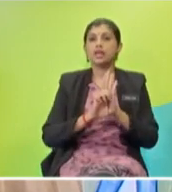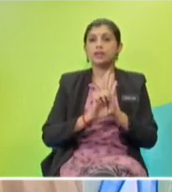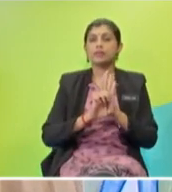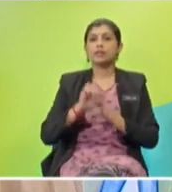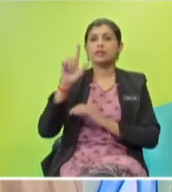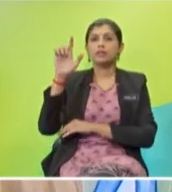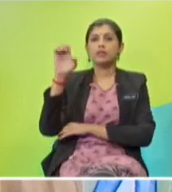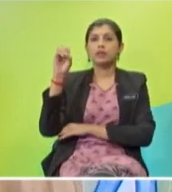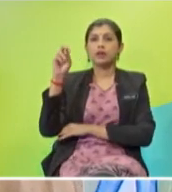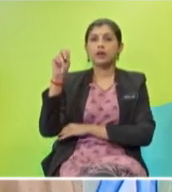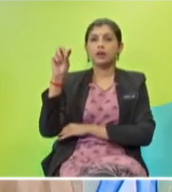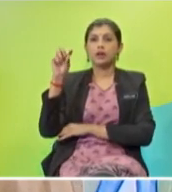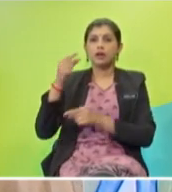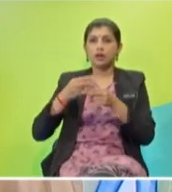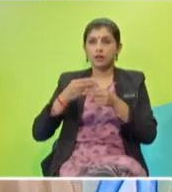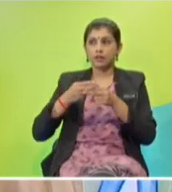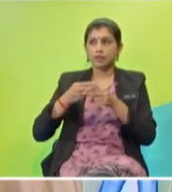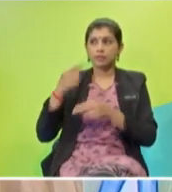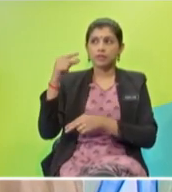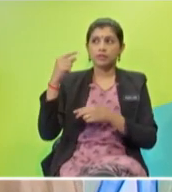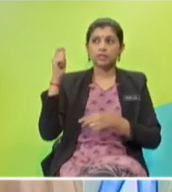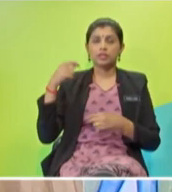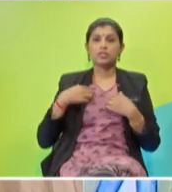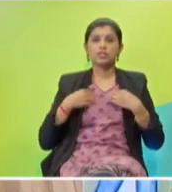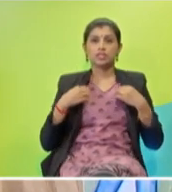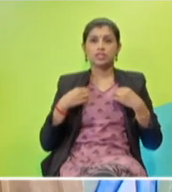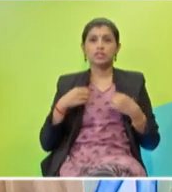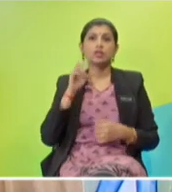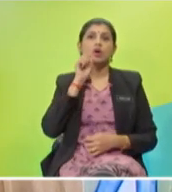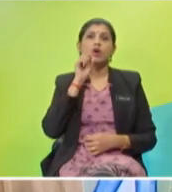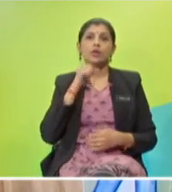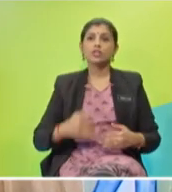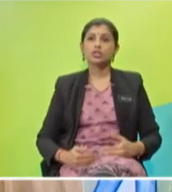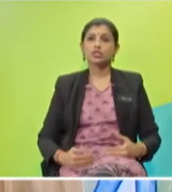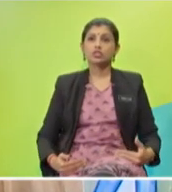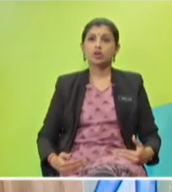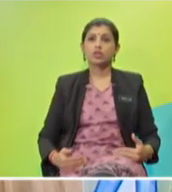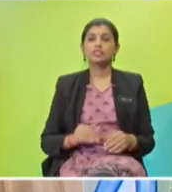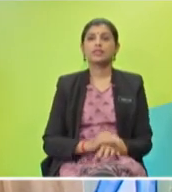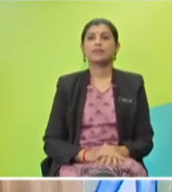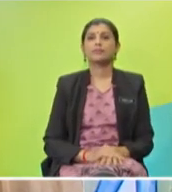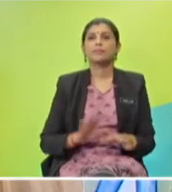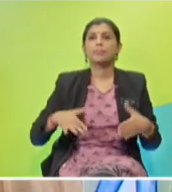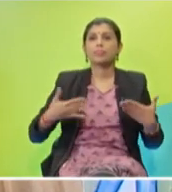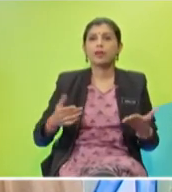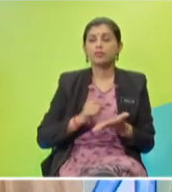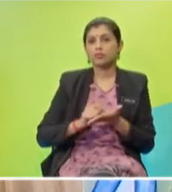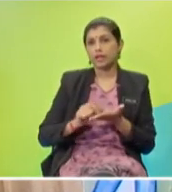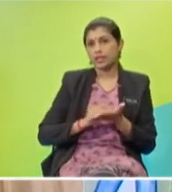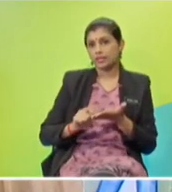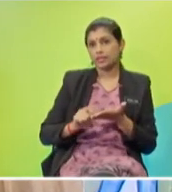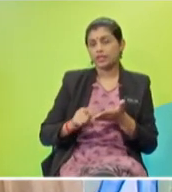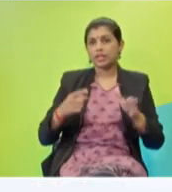Leong, green t-shirt, orange shorts. So, how are we going to write our sentences? Your thumb will be for